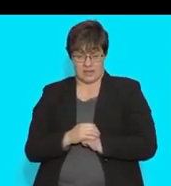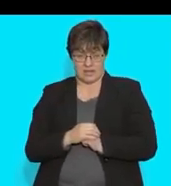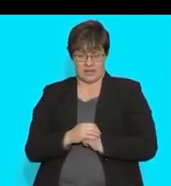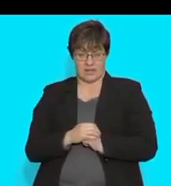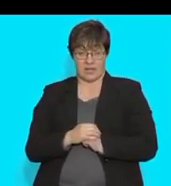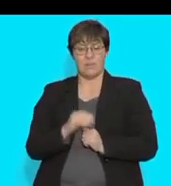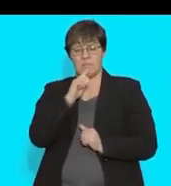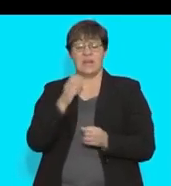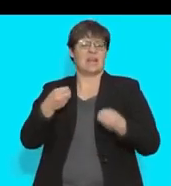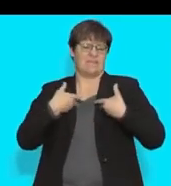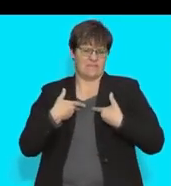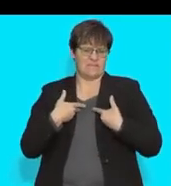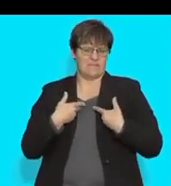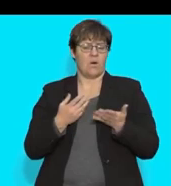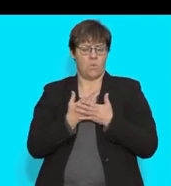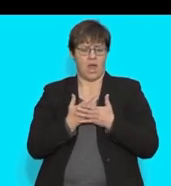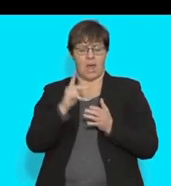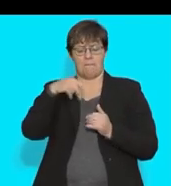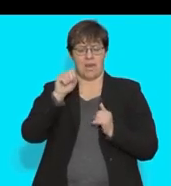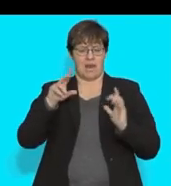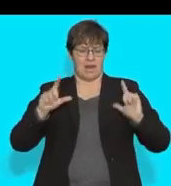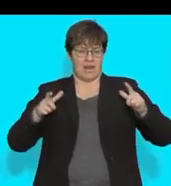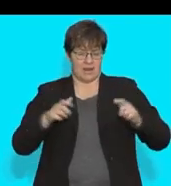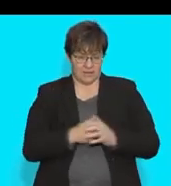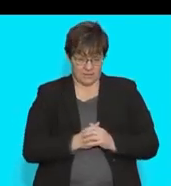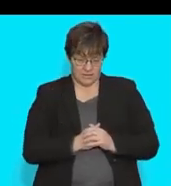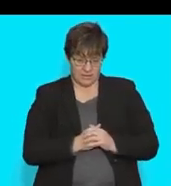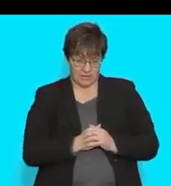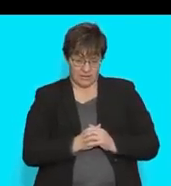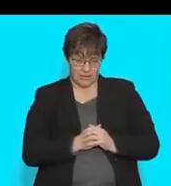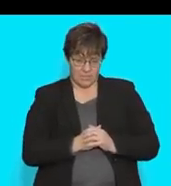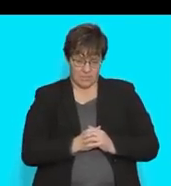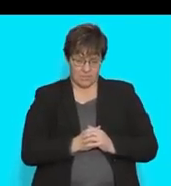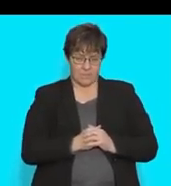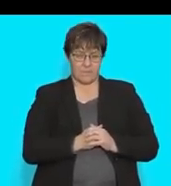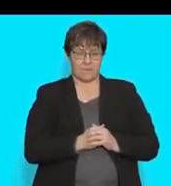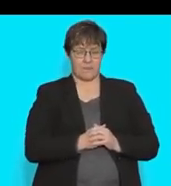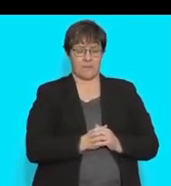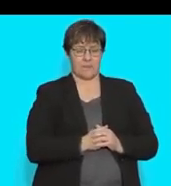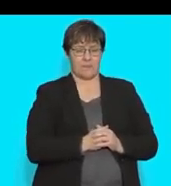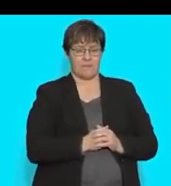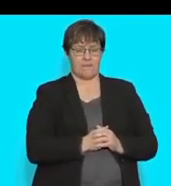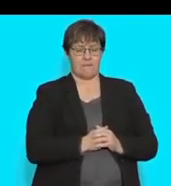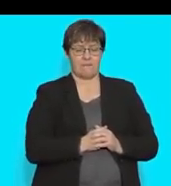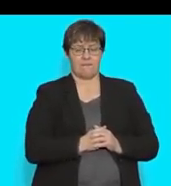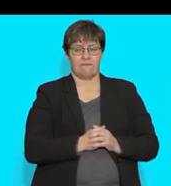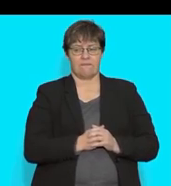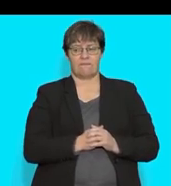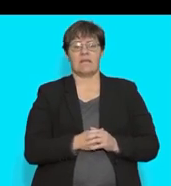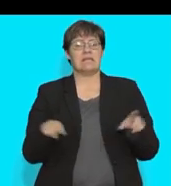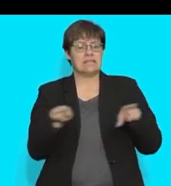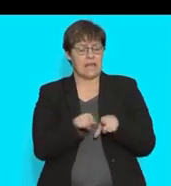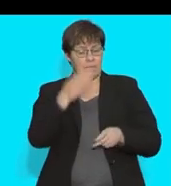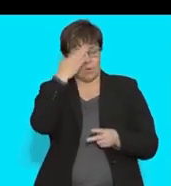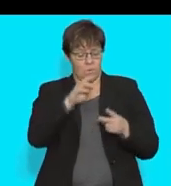right? And that will be a given because it's a parallelogram, so this will be given.